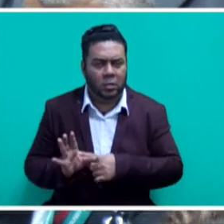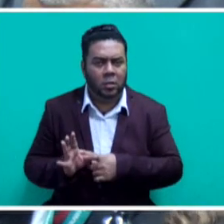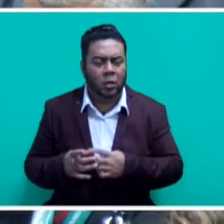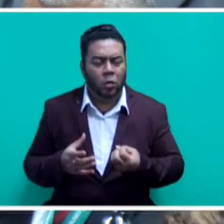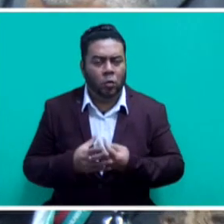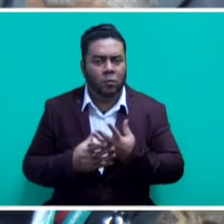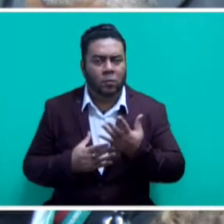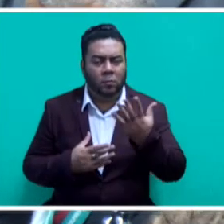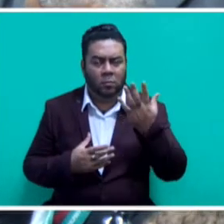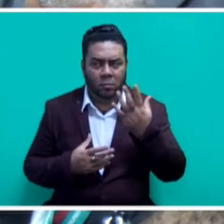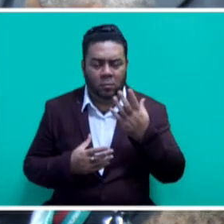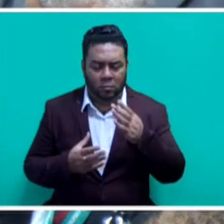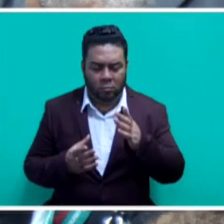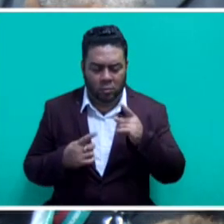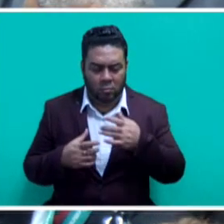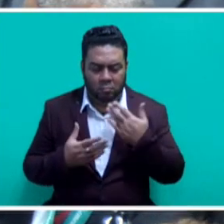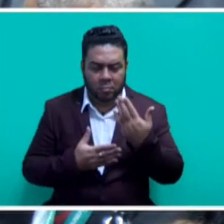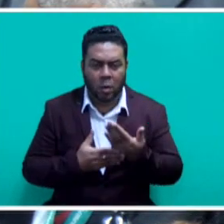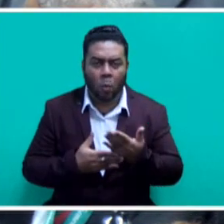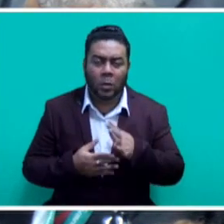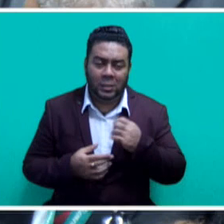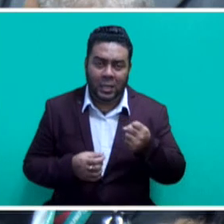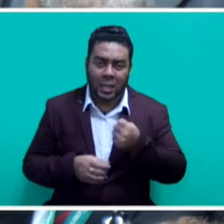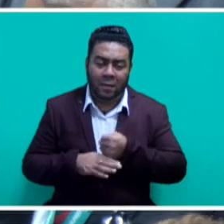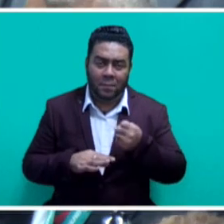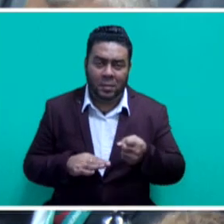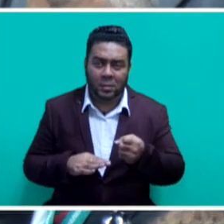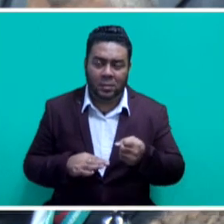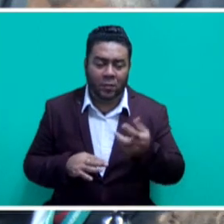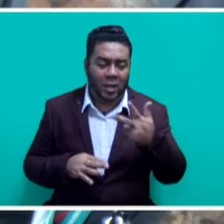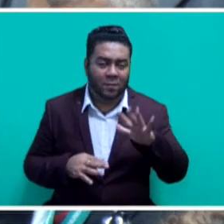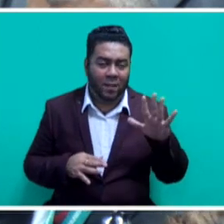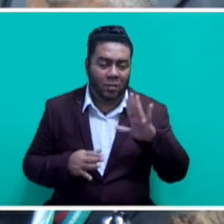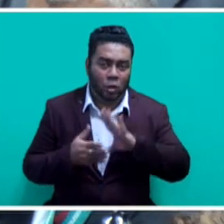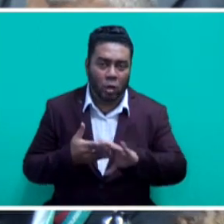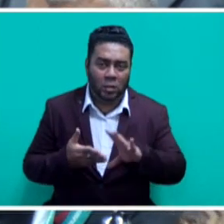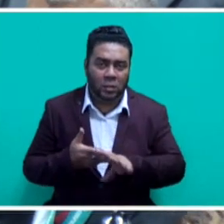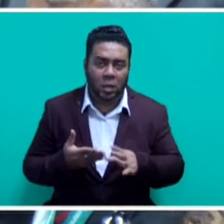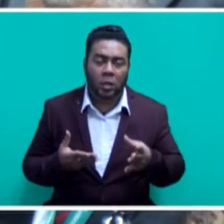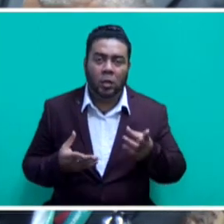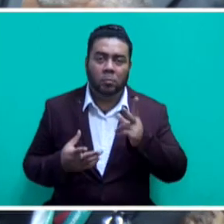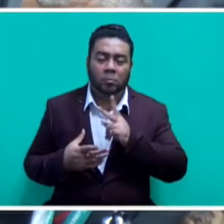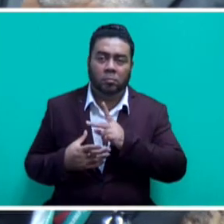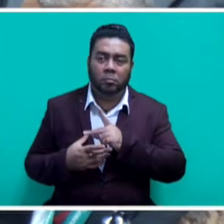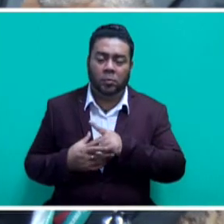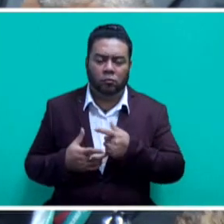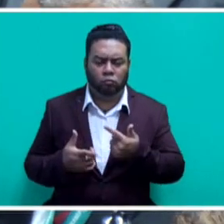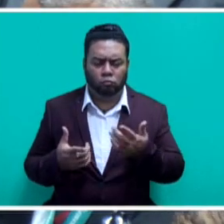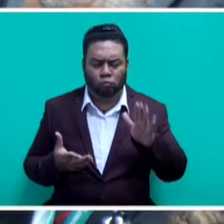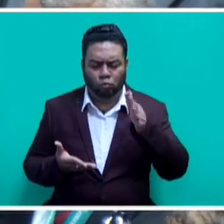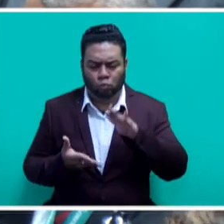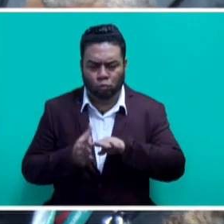government subsidies sustainably. Whilst the government has guaranteed a price of $85, the profit margin has diluted largely because of